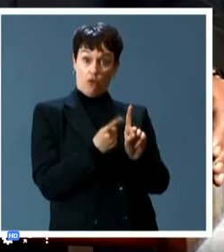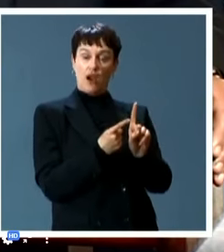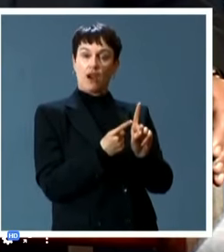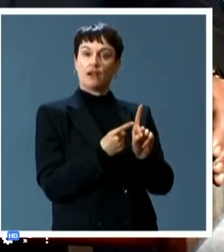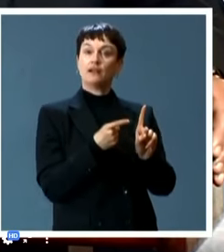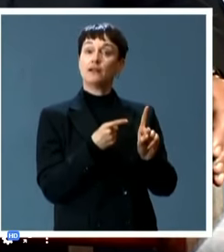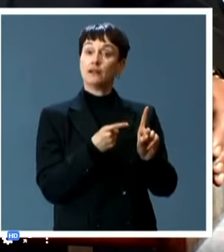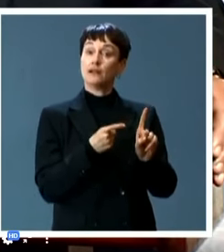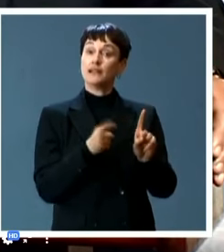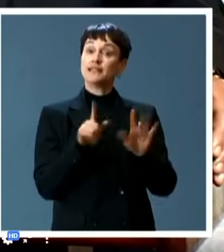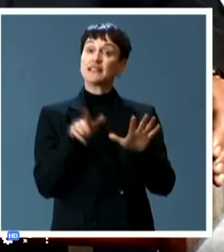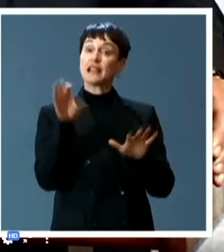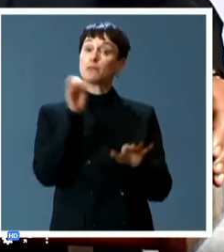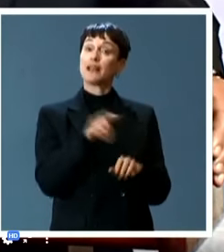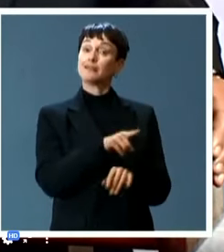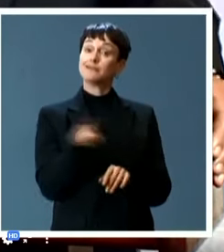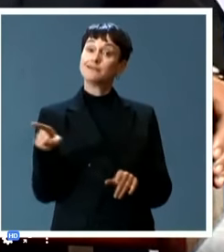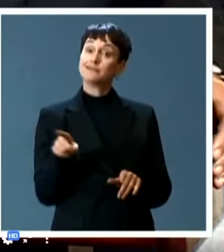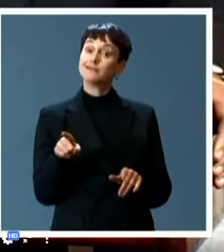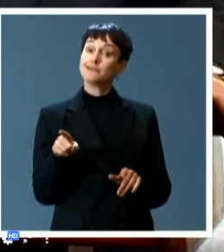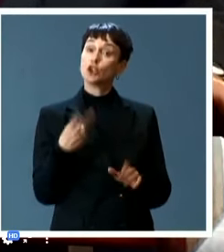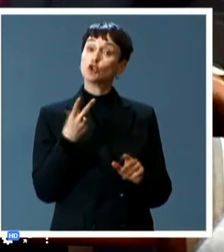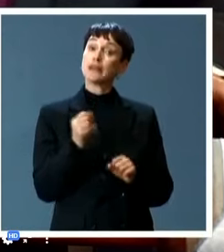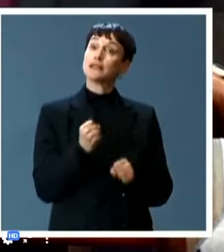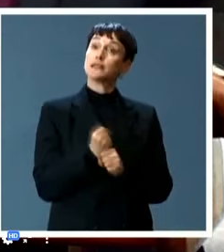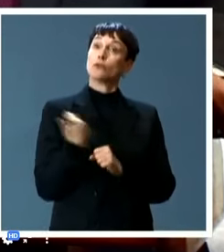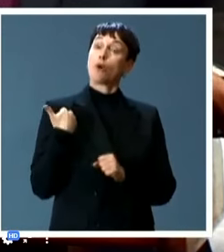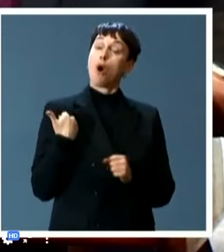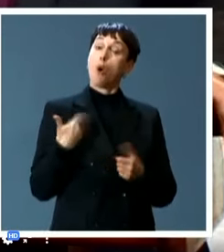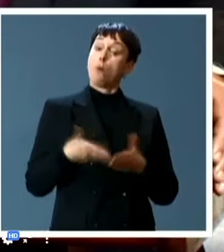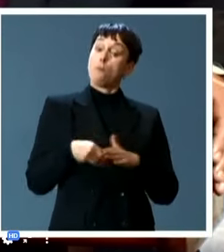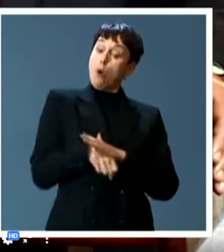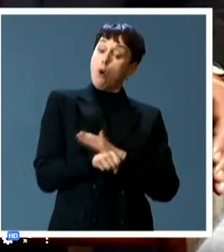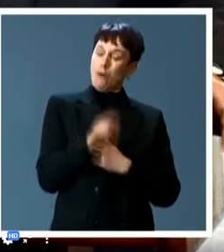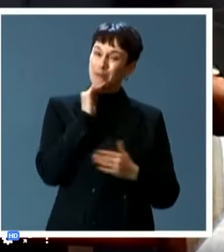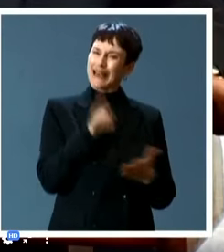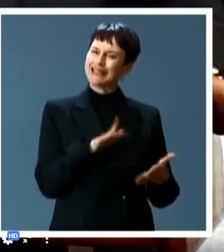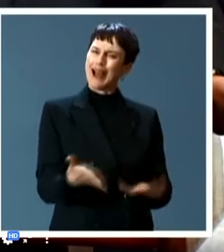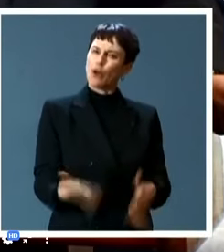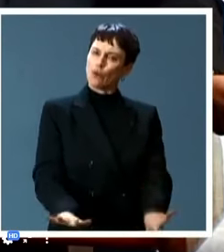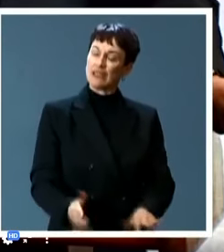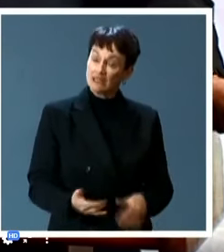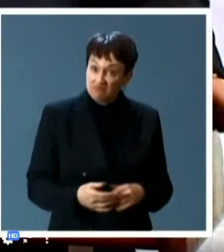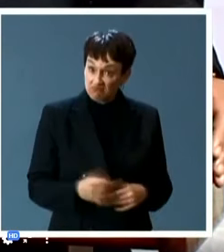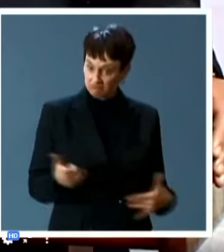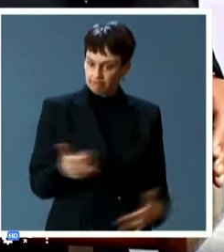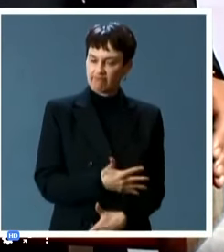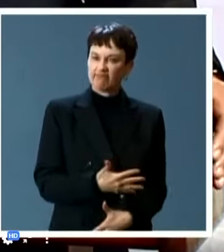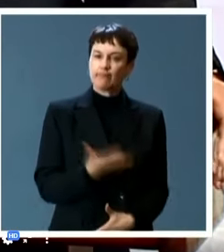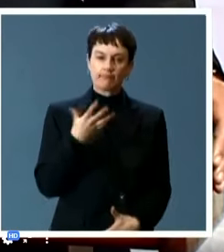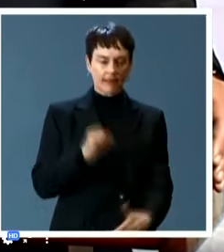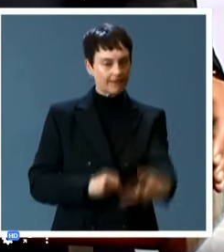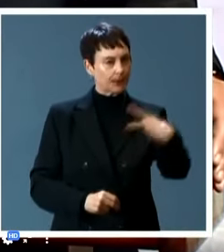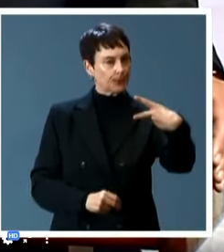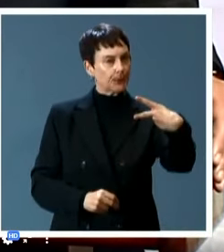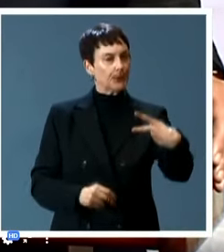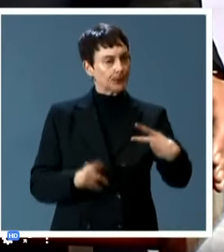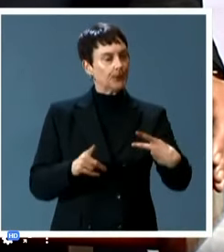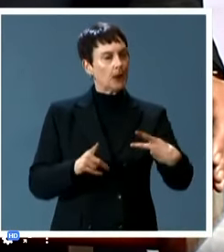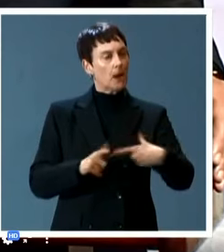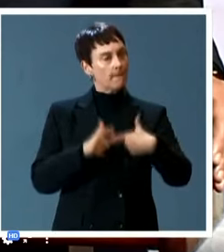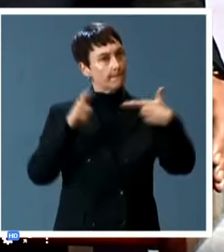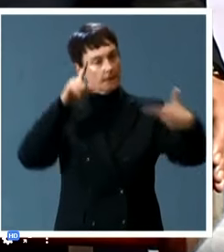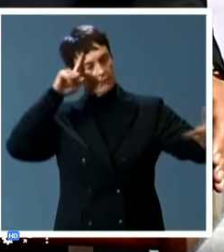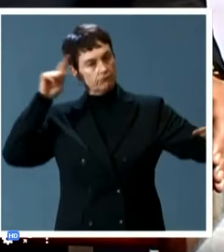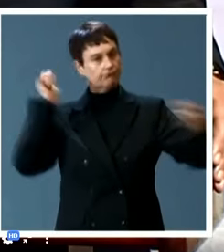died. Dear friends, looking to the future, two seismic shifts will shape the 21st century: